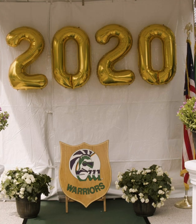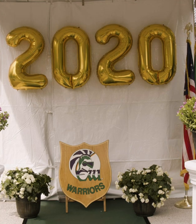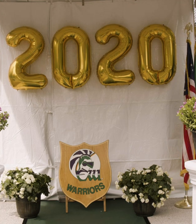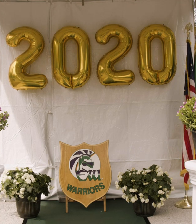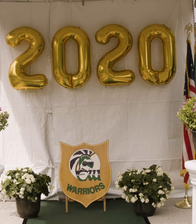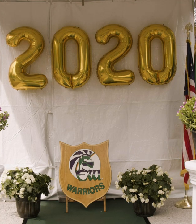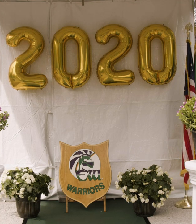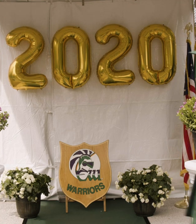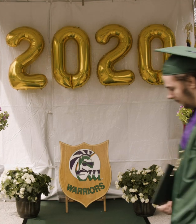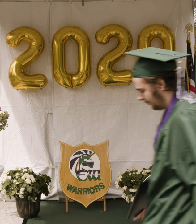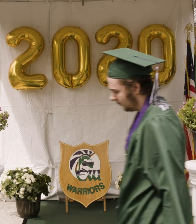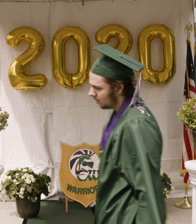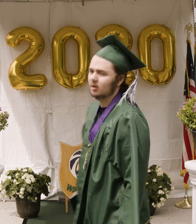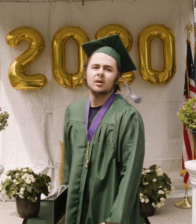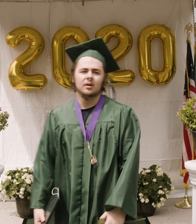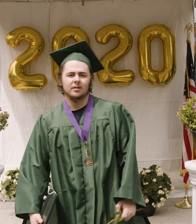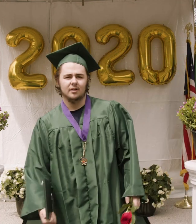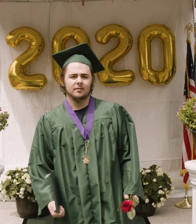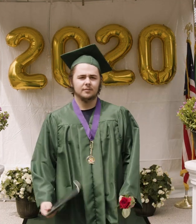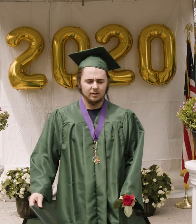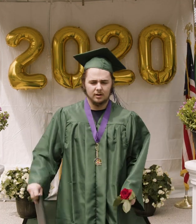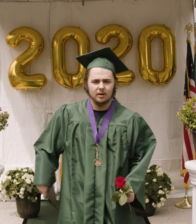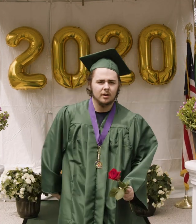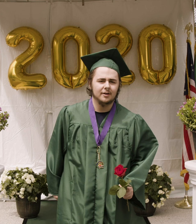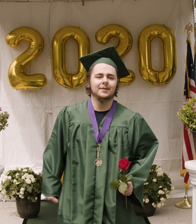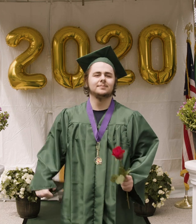Isaac Shane Mergans Peak.